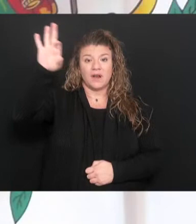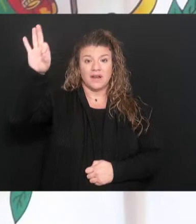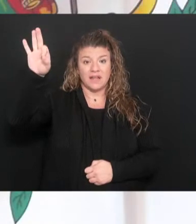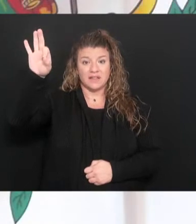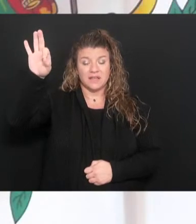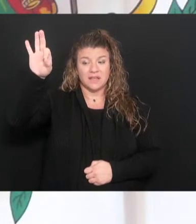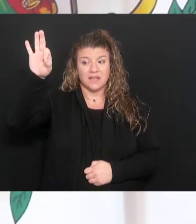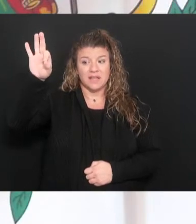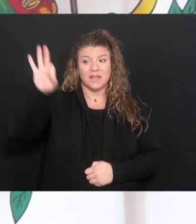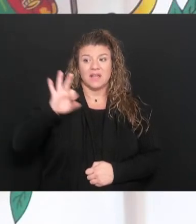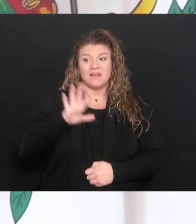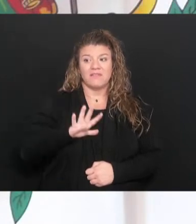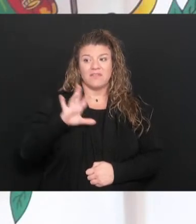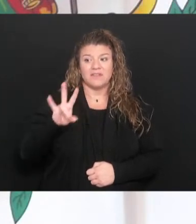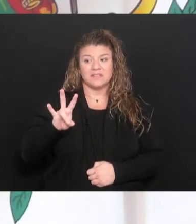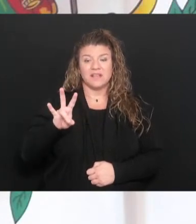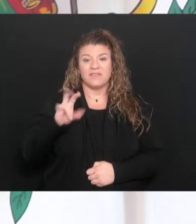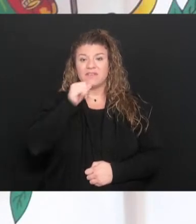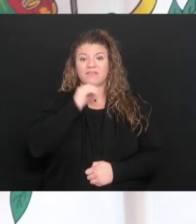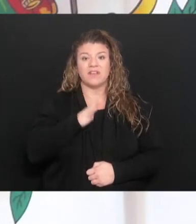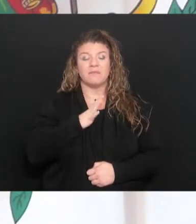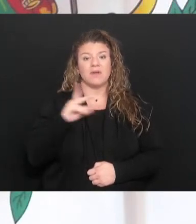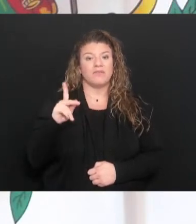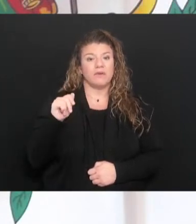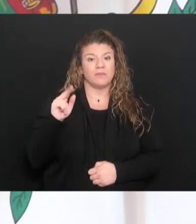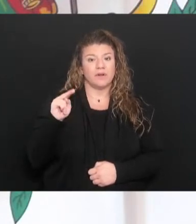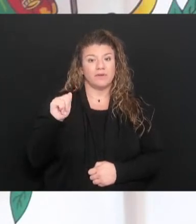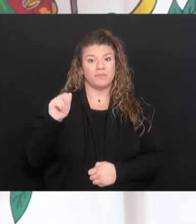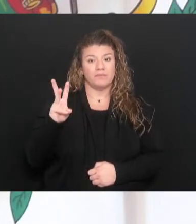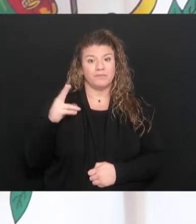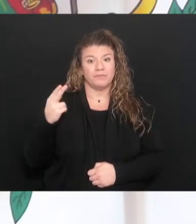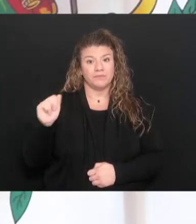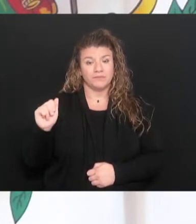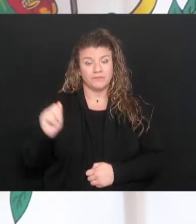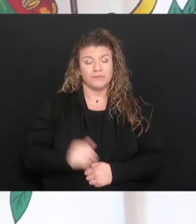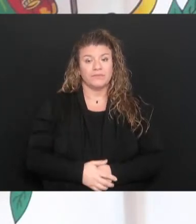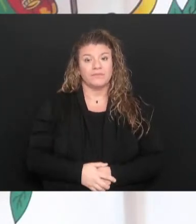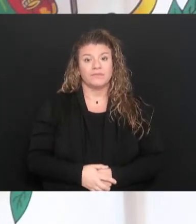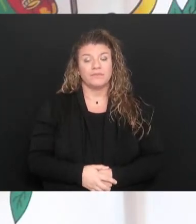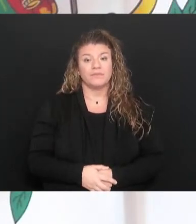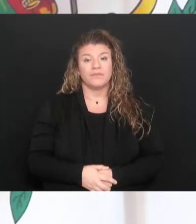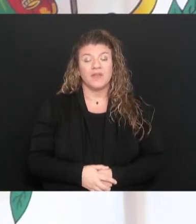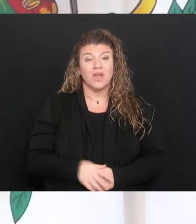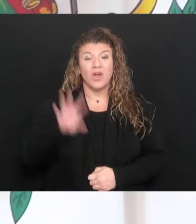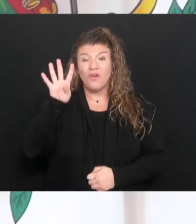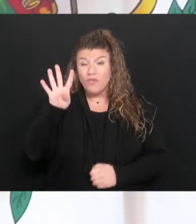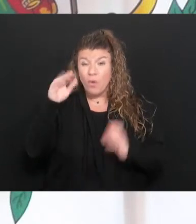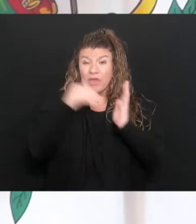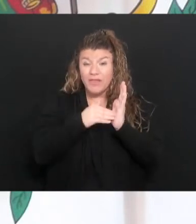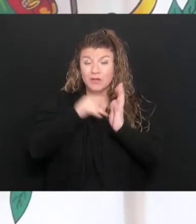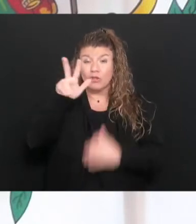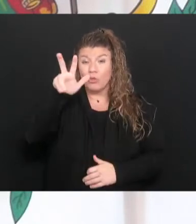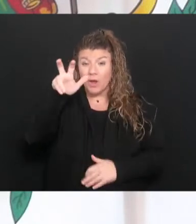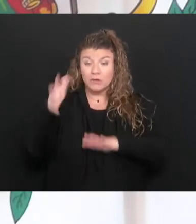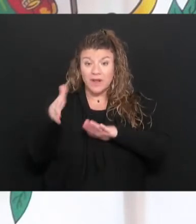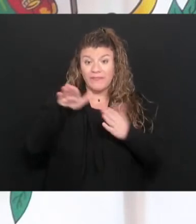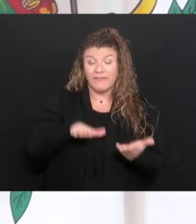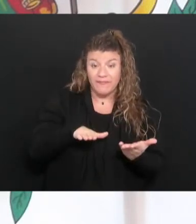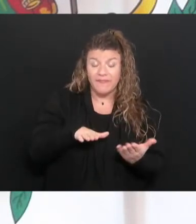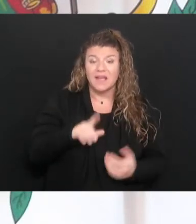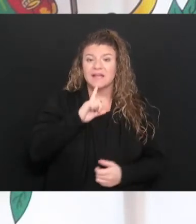death, a 57-year-old female from Kanawha County. The 4,300th death in West Virginia